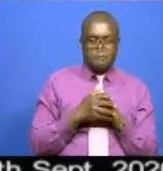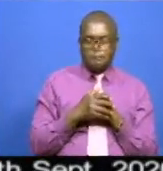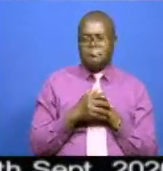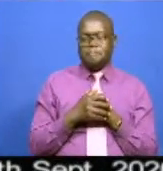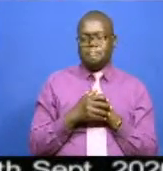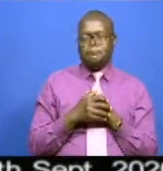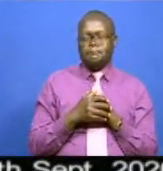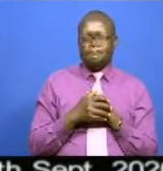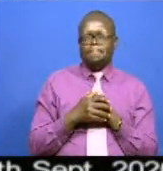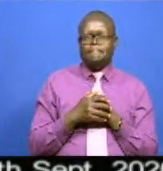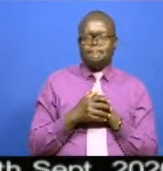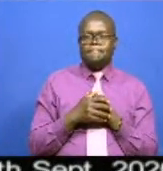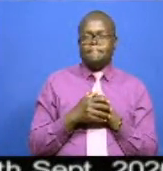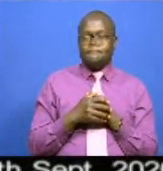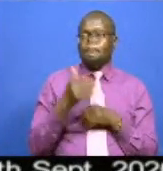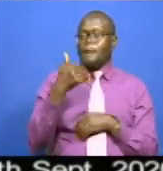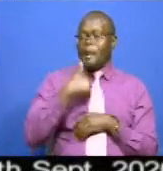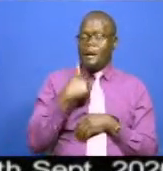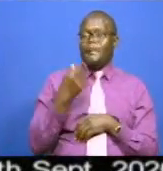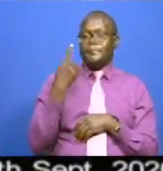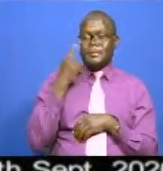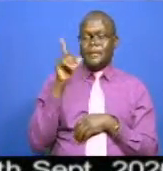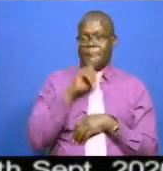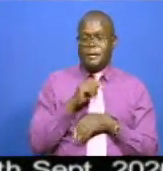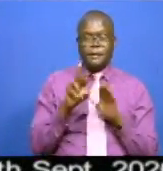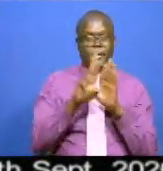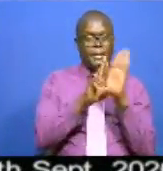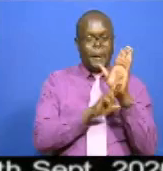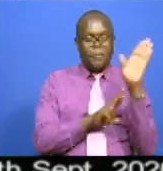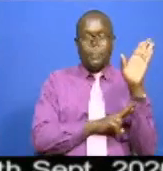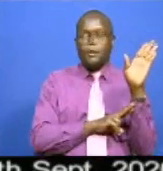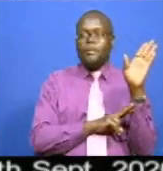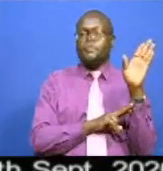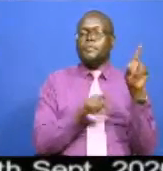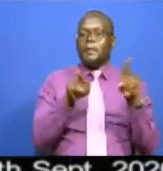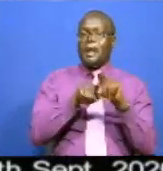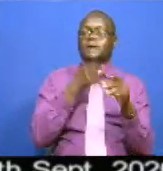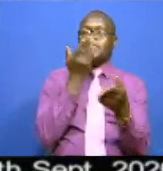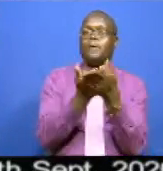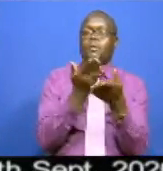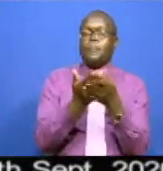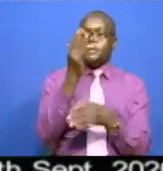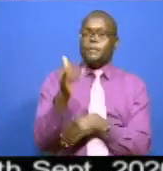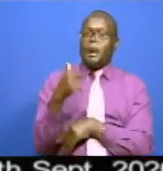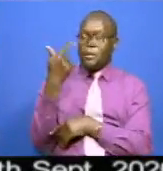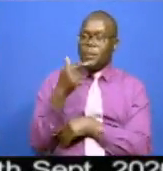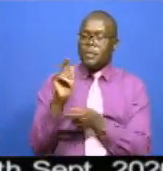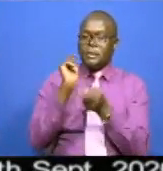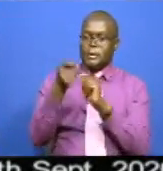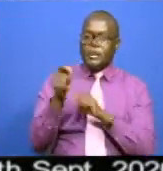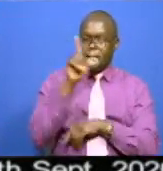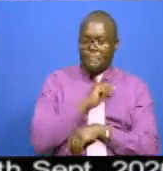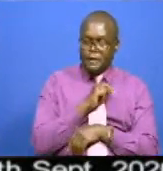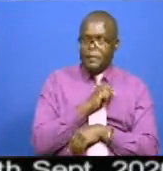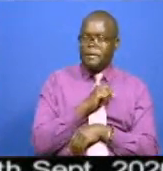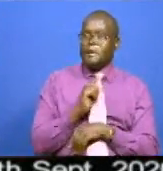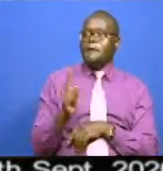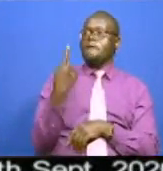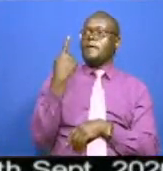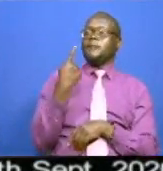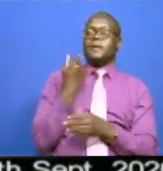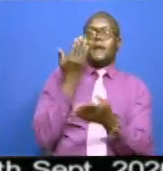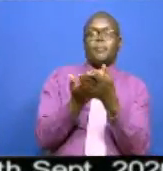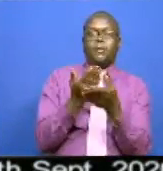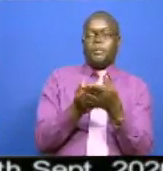Honorable Speaker, I have looked at the formula that's proposed by that was amended, first of all proposed